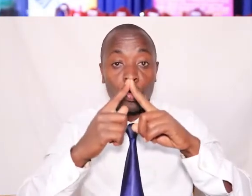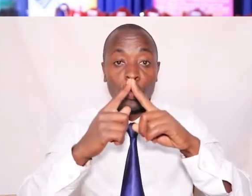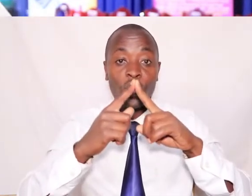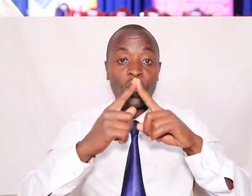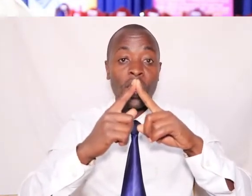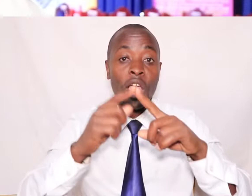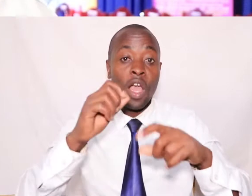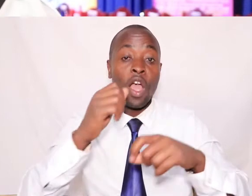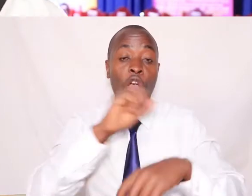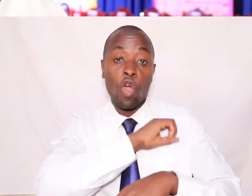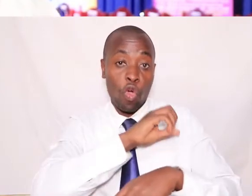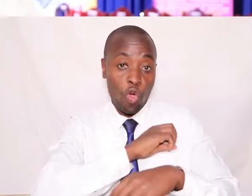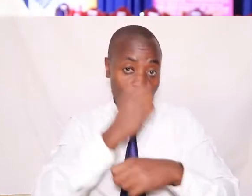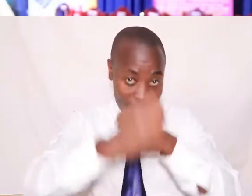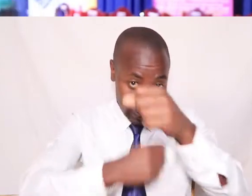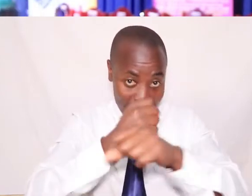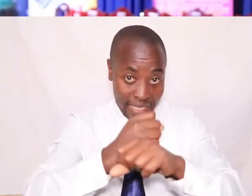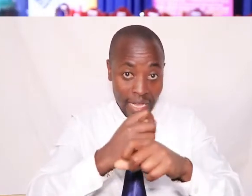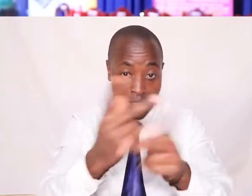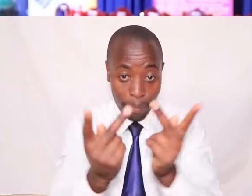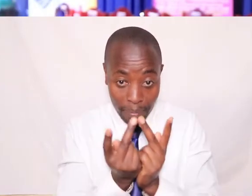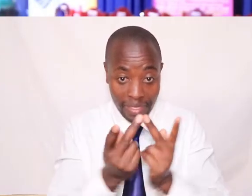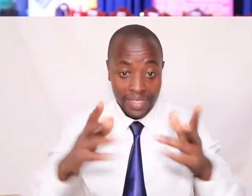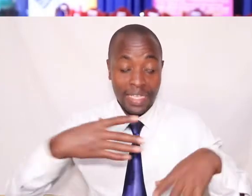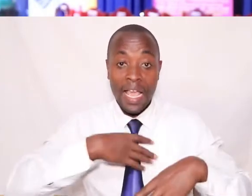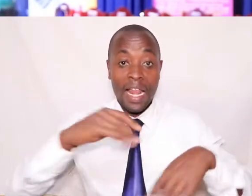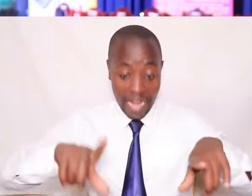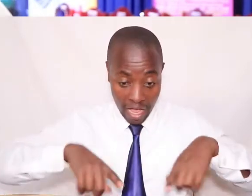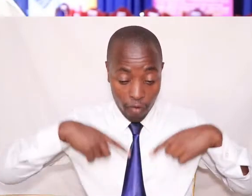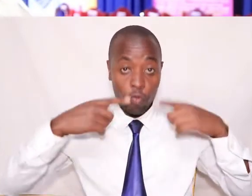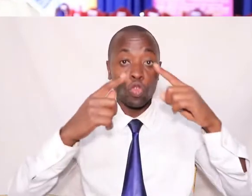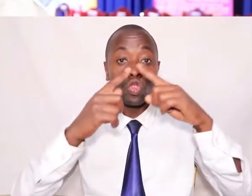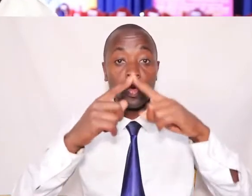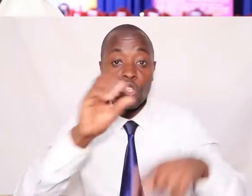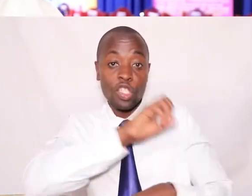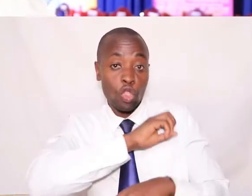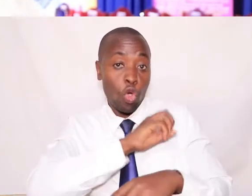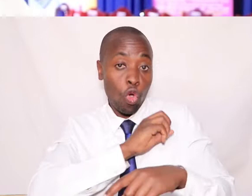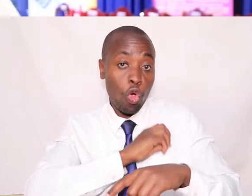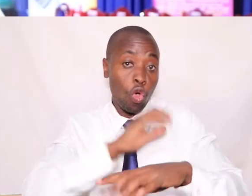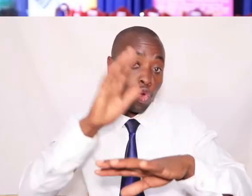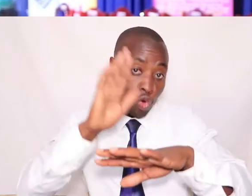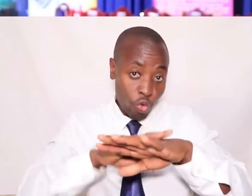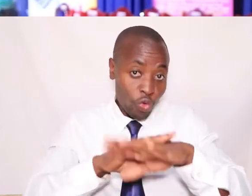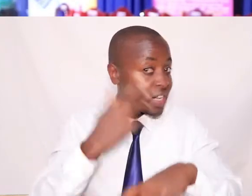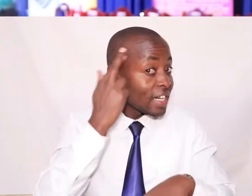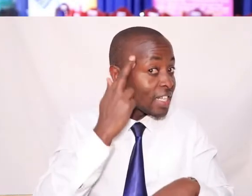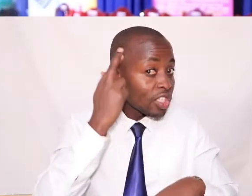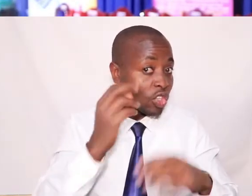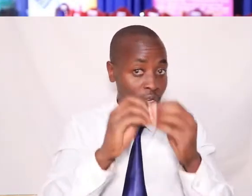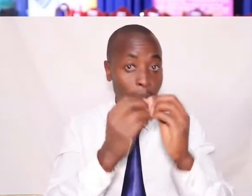according to their age, position, station, or life. He blesses them according to his own good purposes.